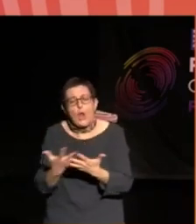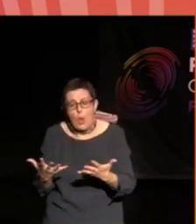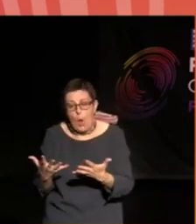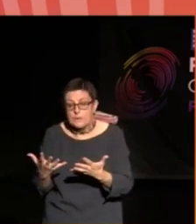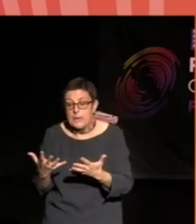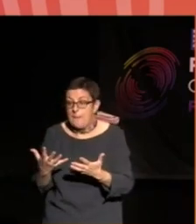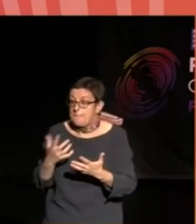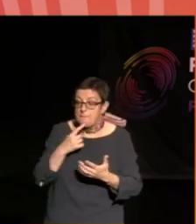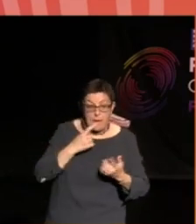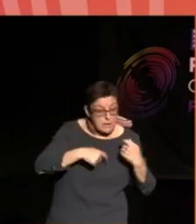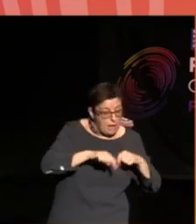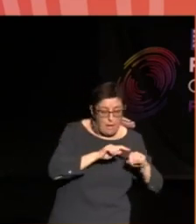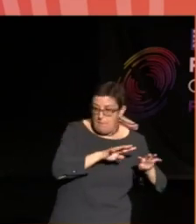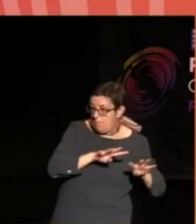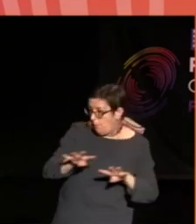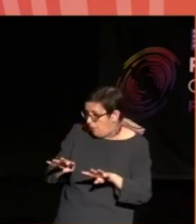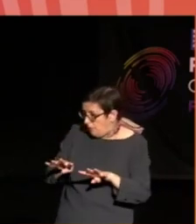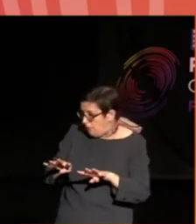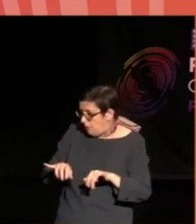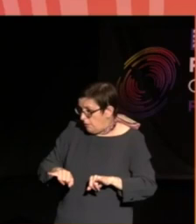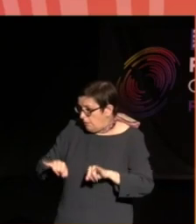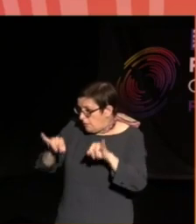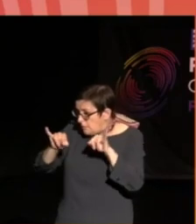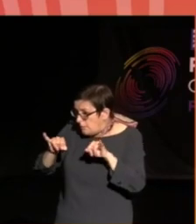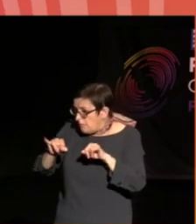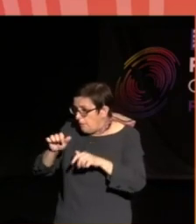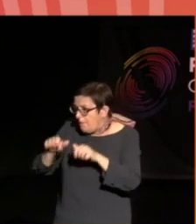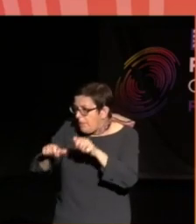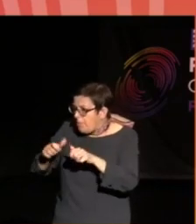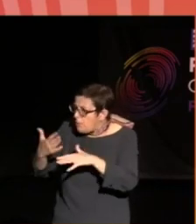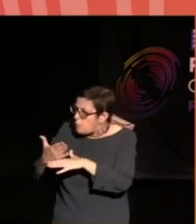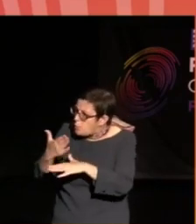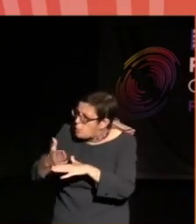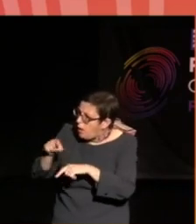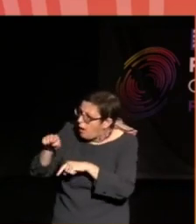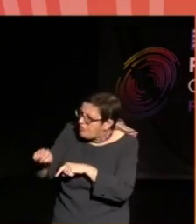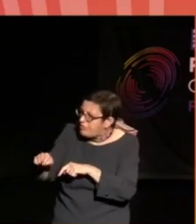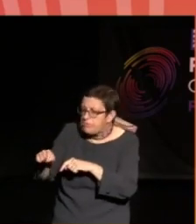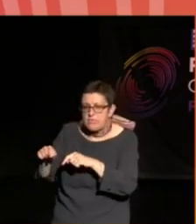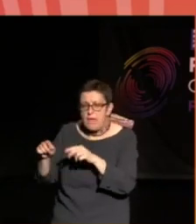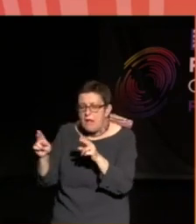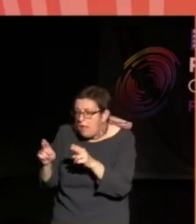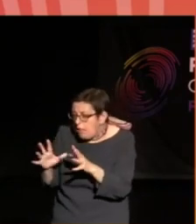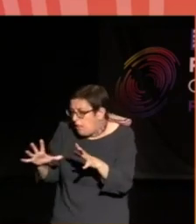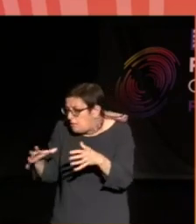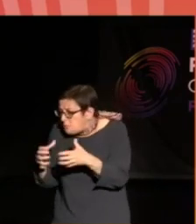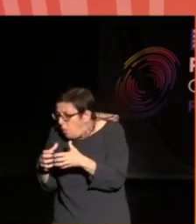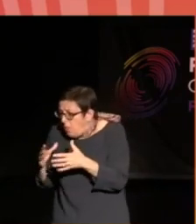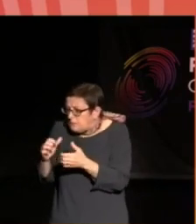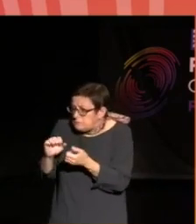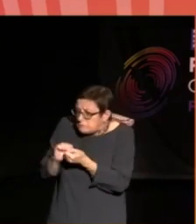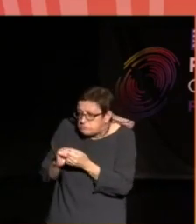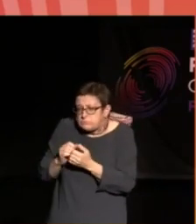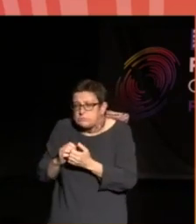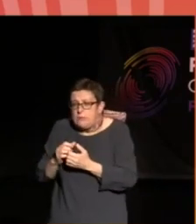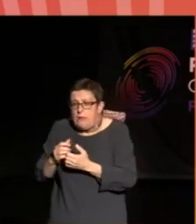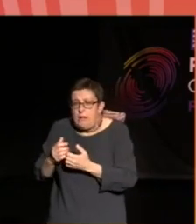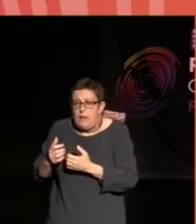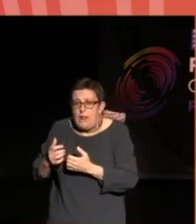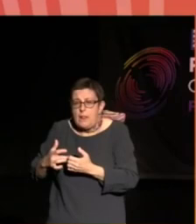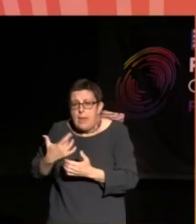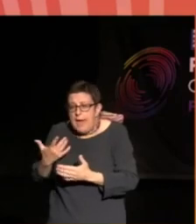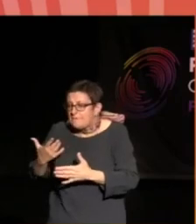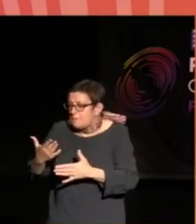it really kind of captured the public imagination, and you know, people were really kind of outraged, and it sort of really peeled back the layers